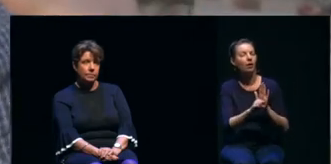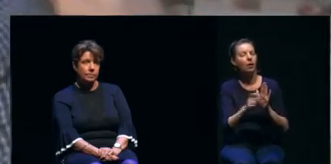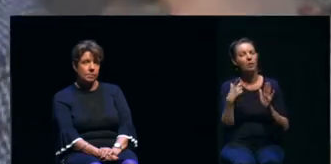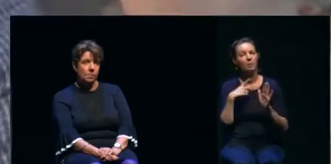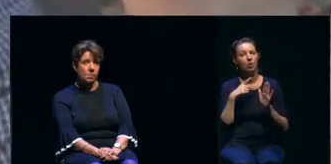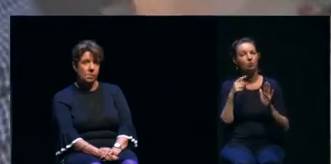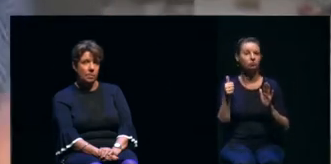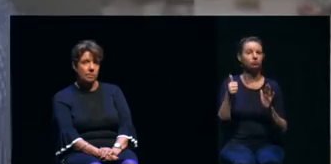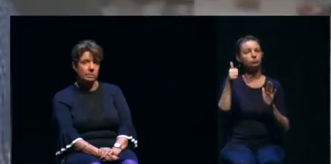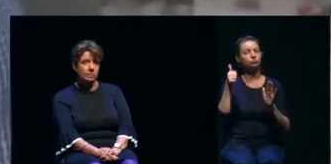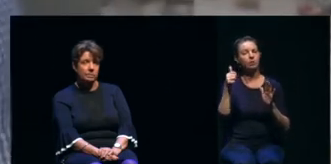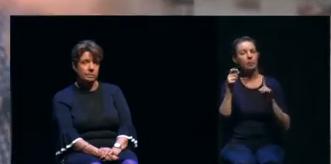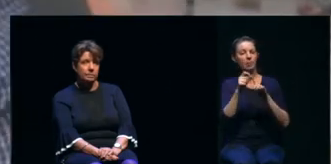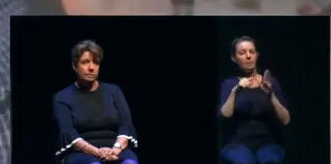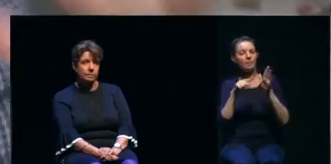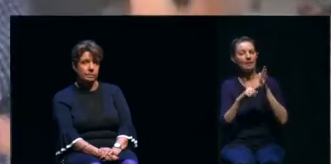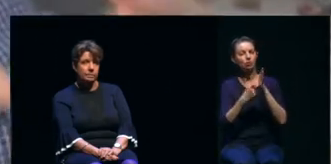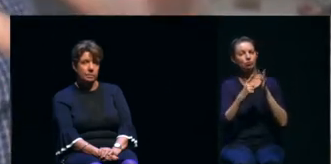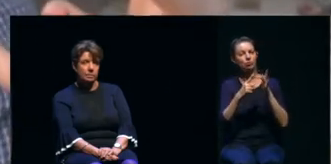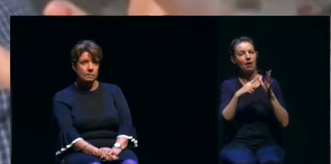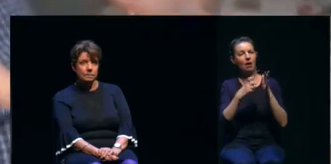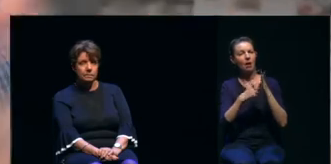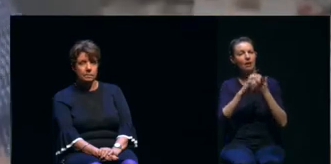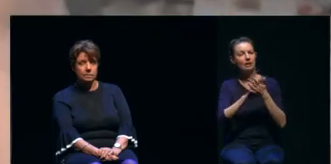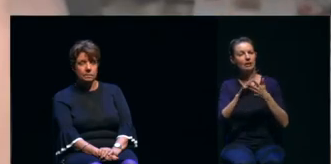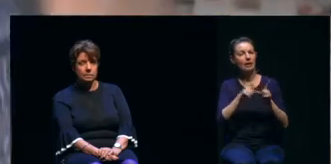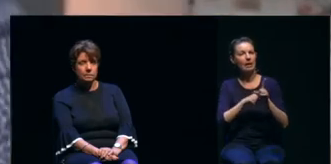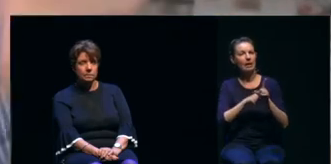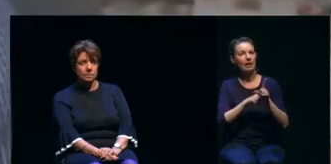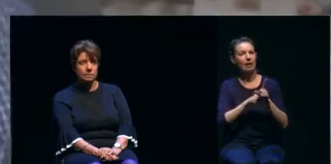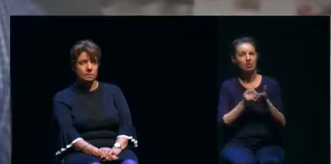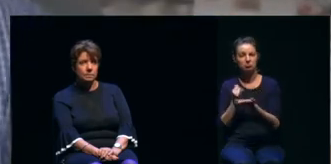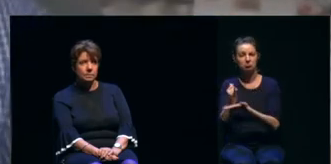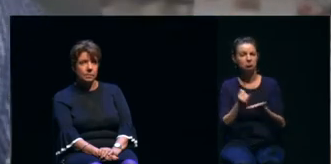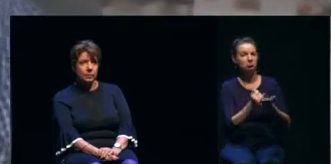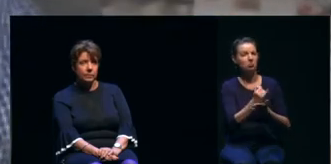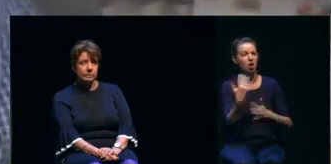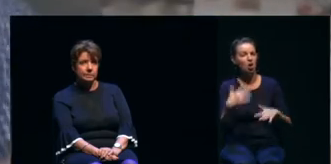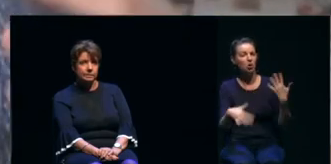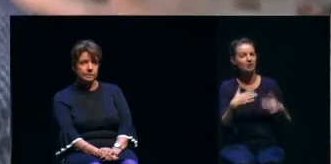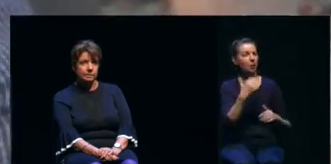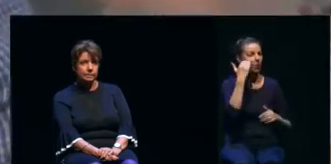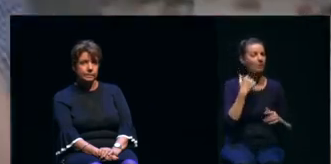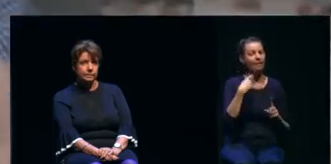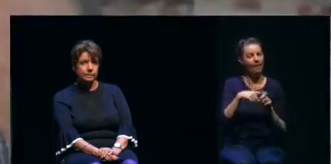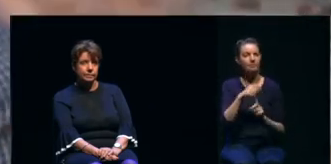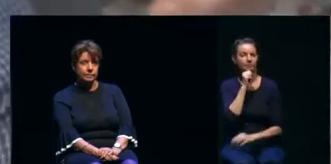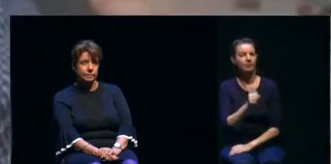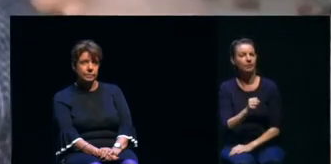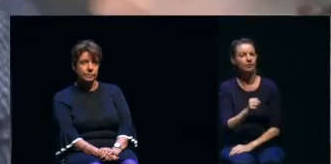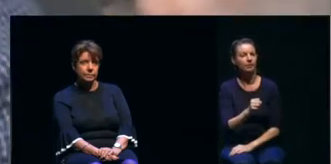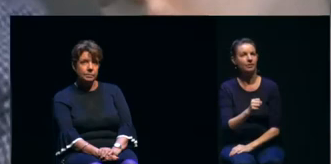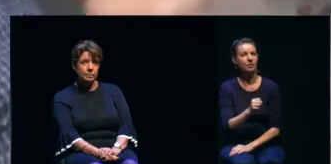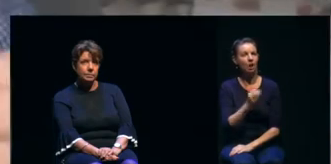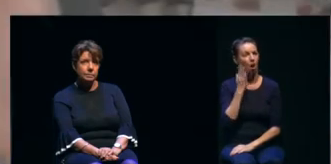it's bumming both genders. Like, kind of, these concept of gender roles are hurting women, but they are hurting men. And when, as you know, when you